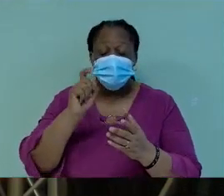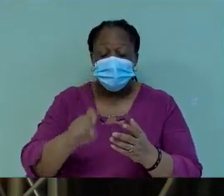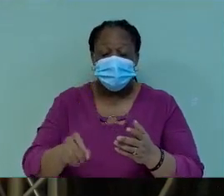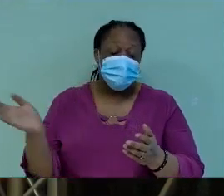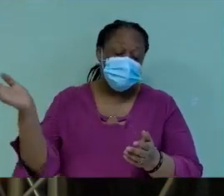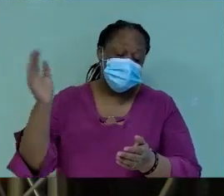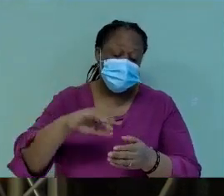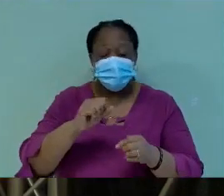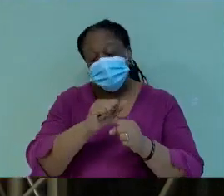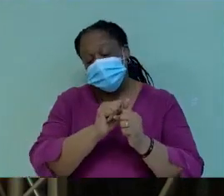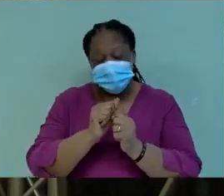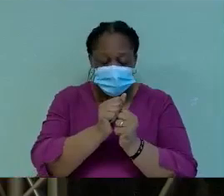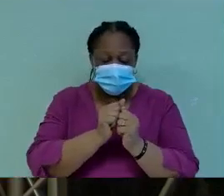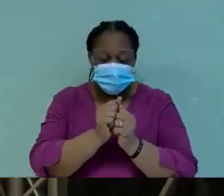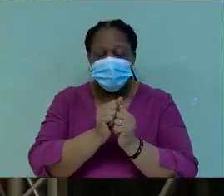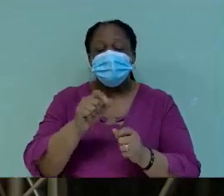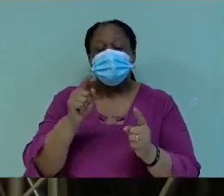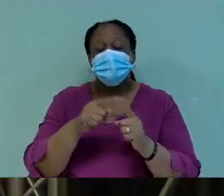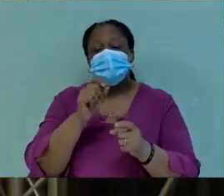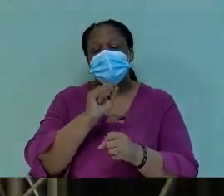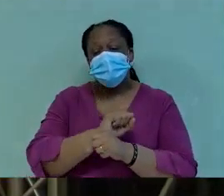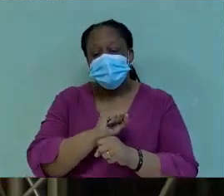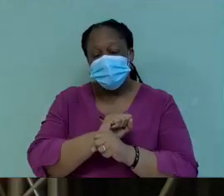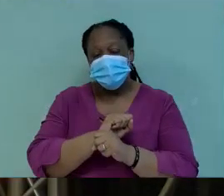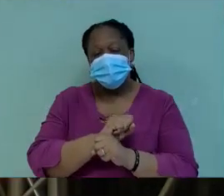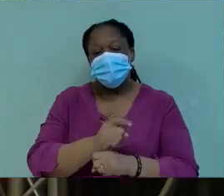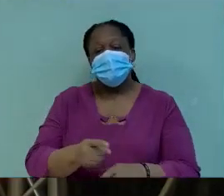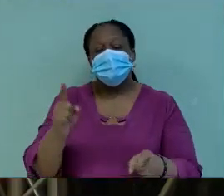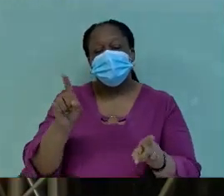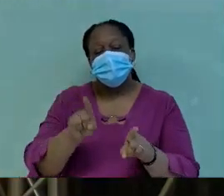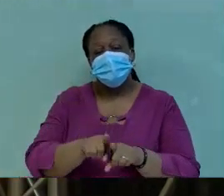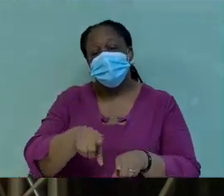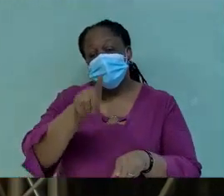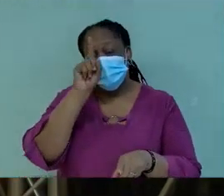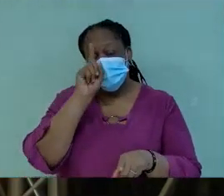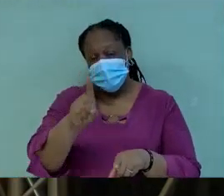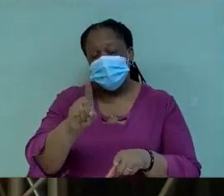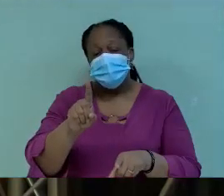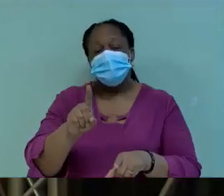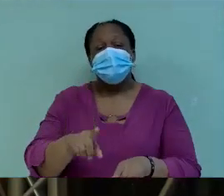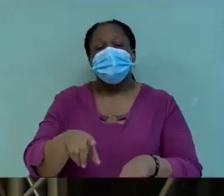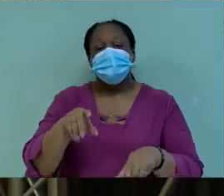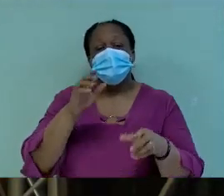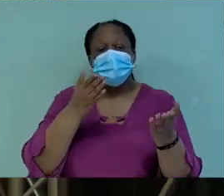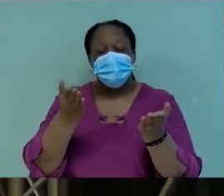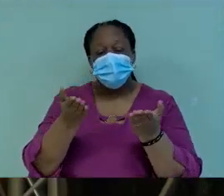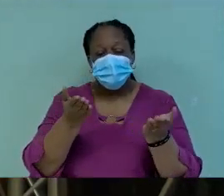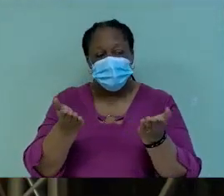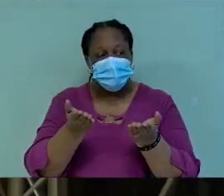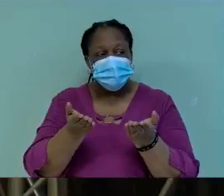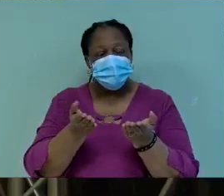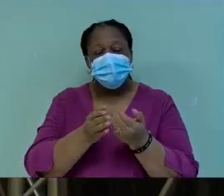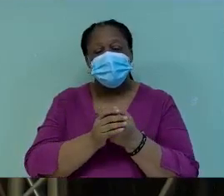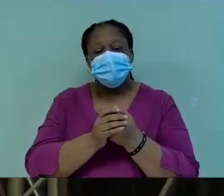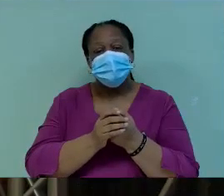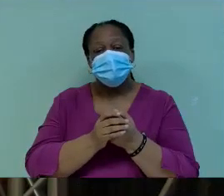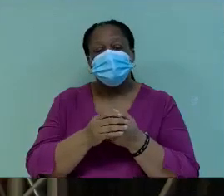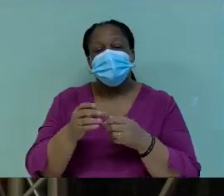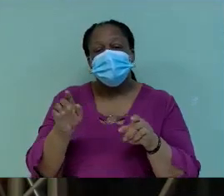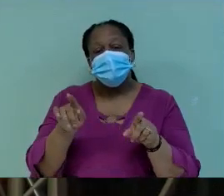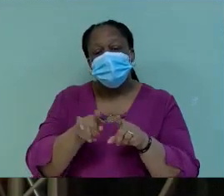work as an unified public service. As part of the national response